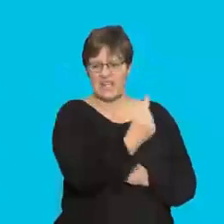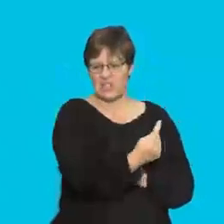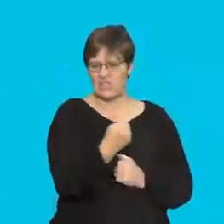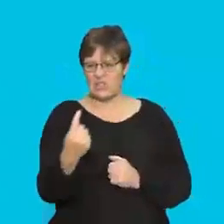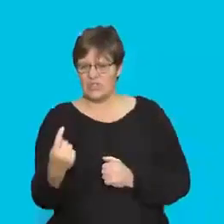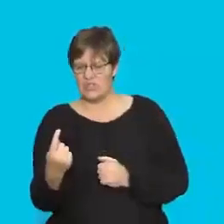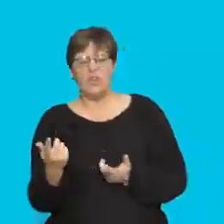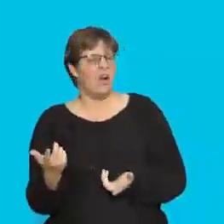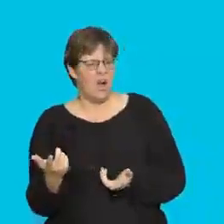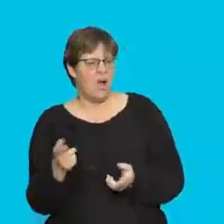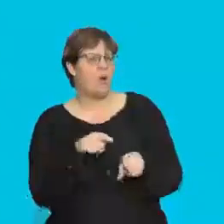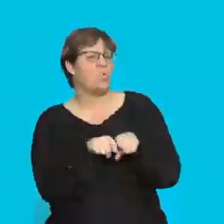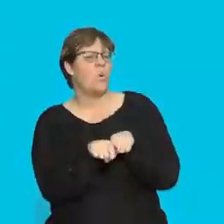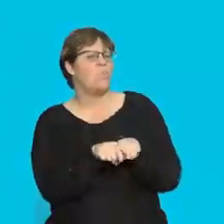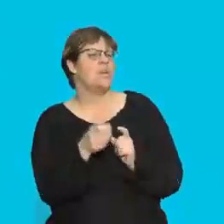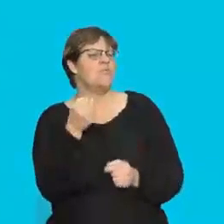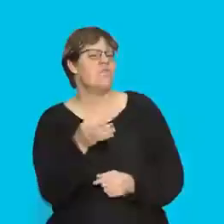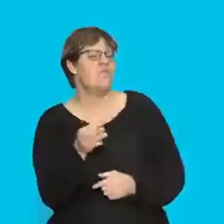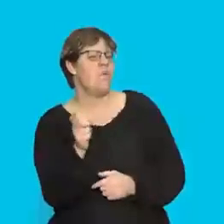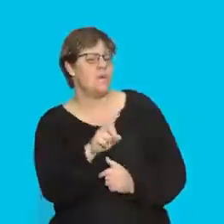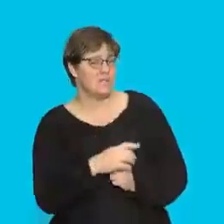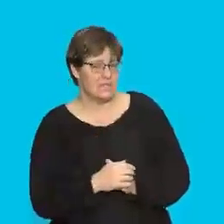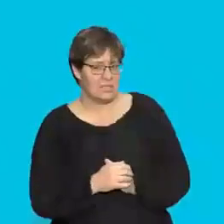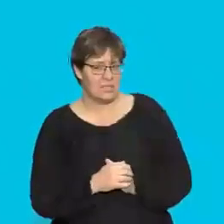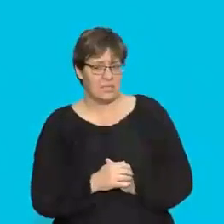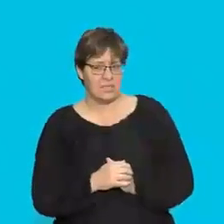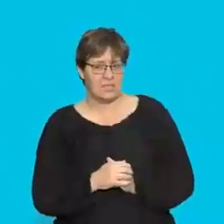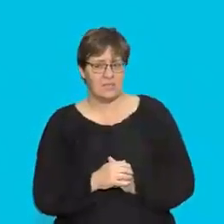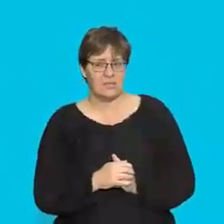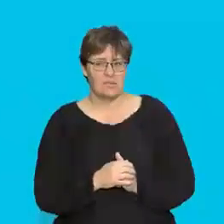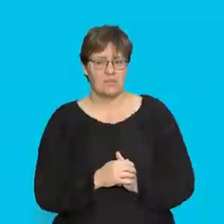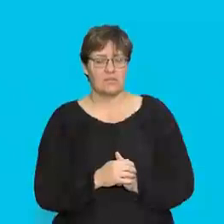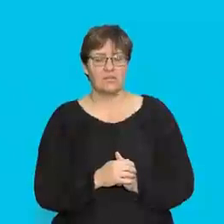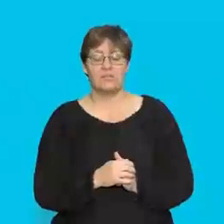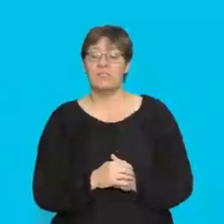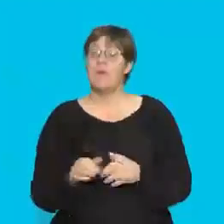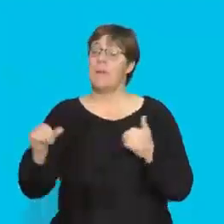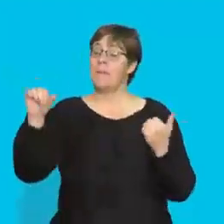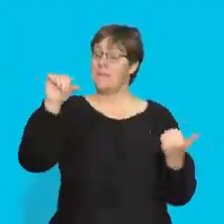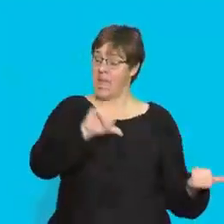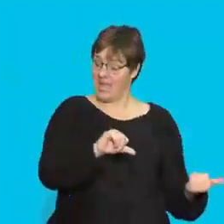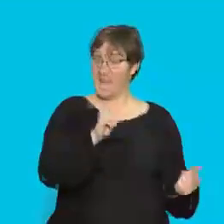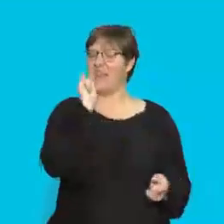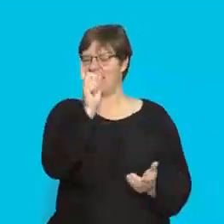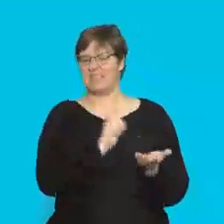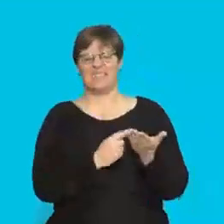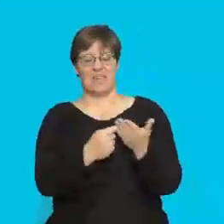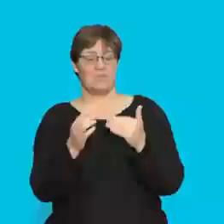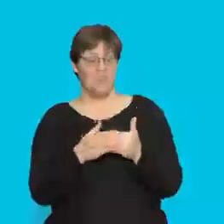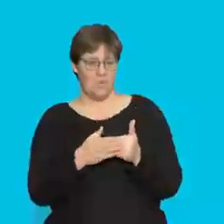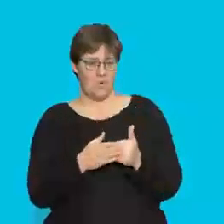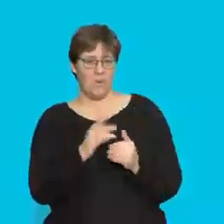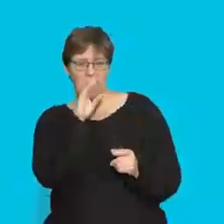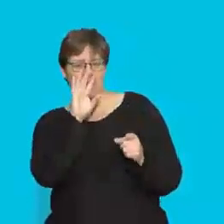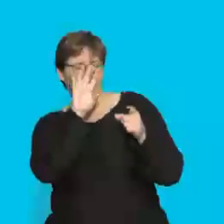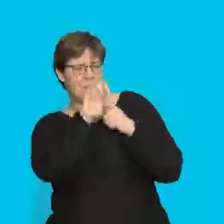in each of these situations are the animals competing for? As I said, I'll come back